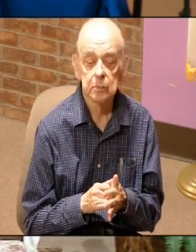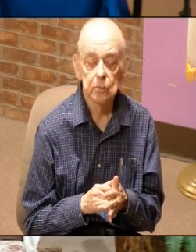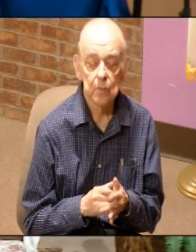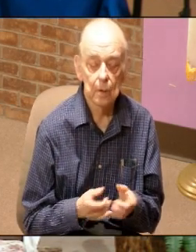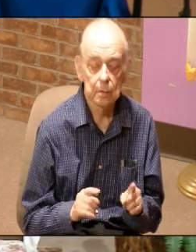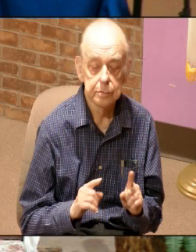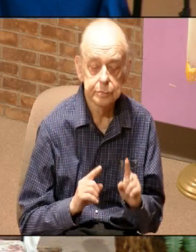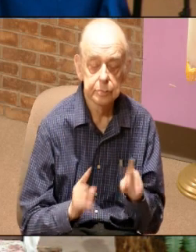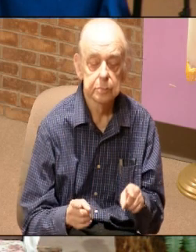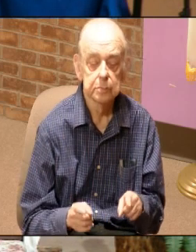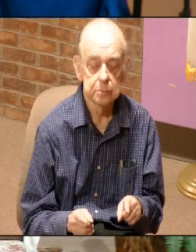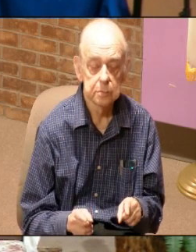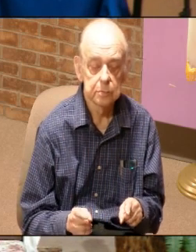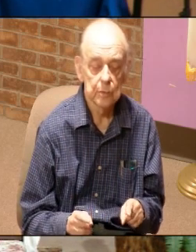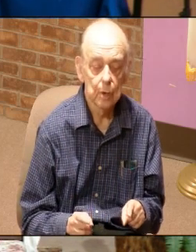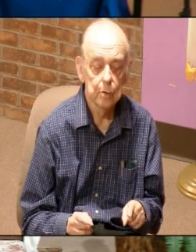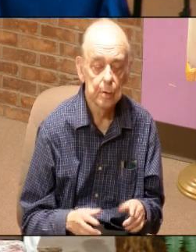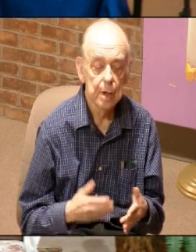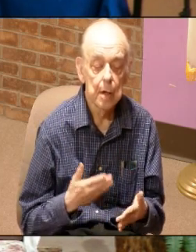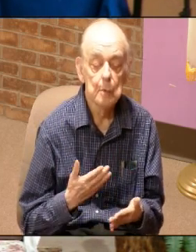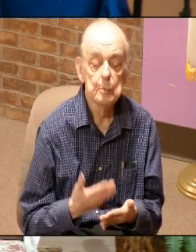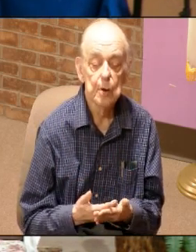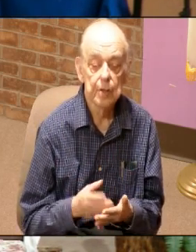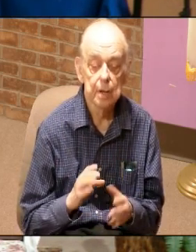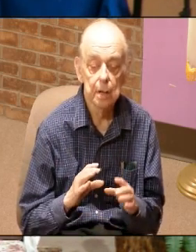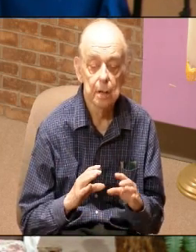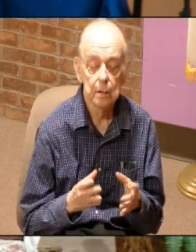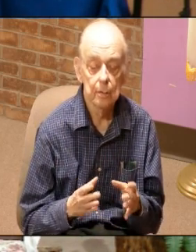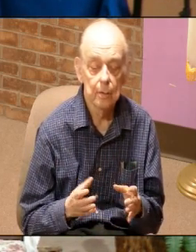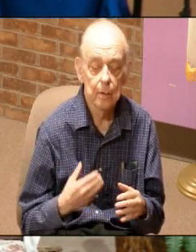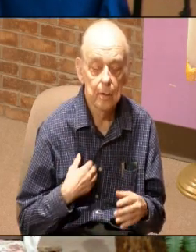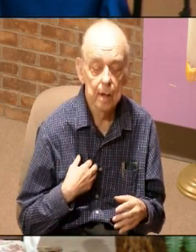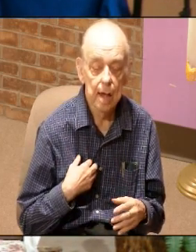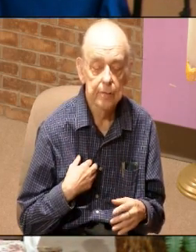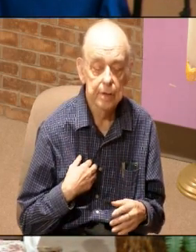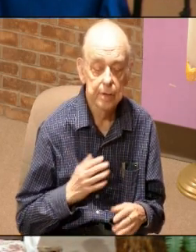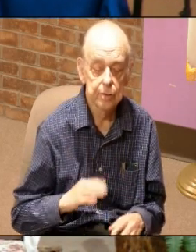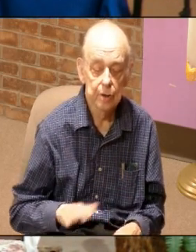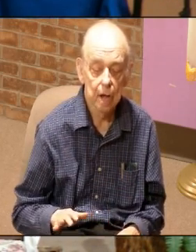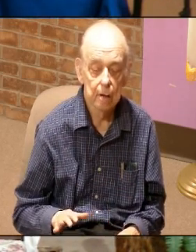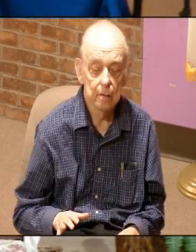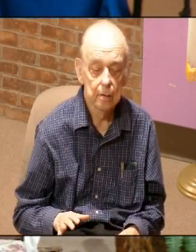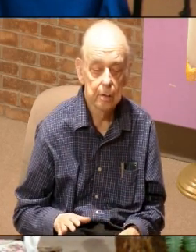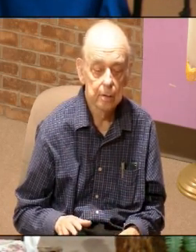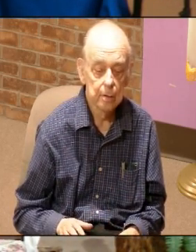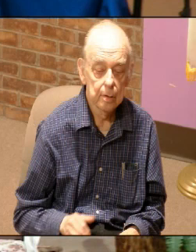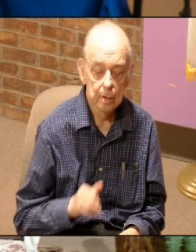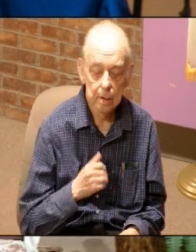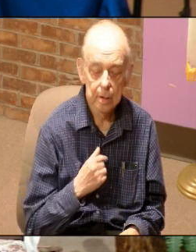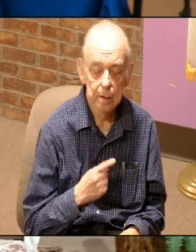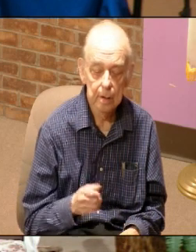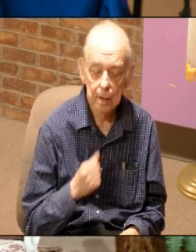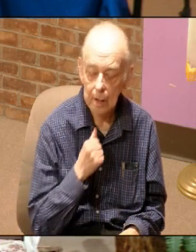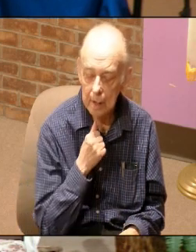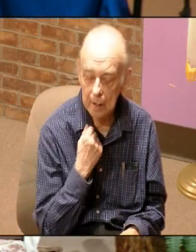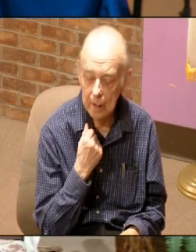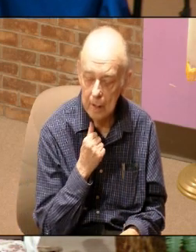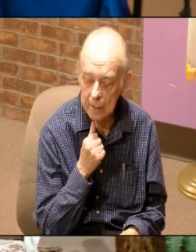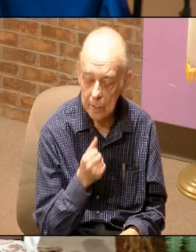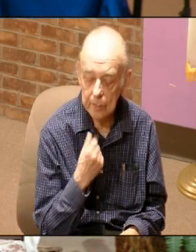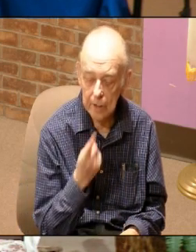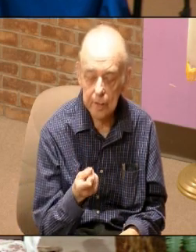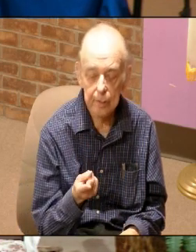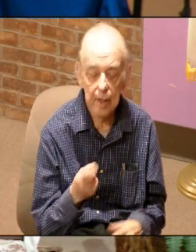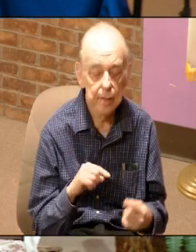when you go to a birthing class and you're having the child, they don't tell you that the pain doesn't end